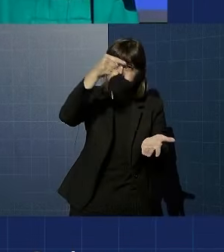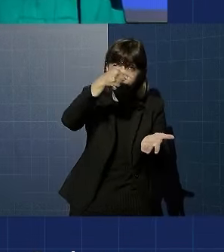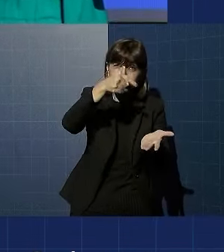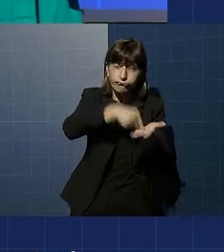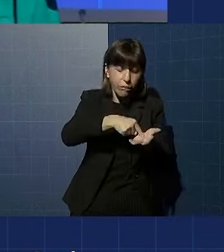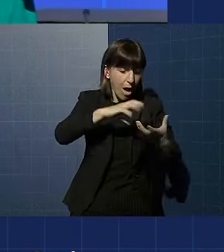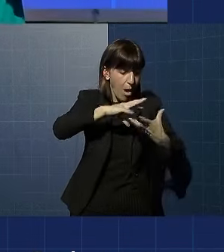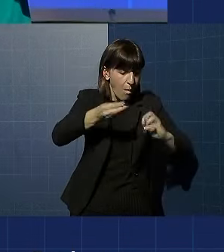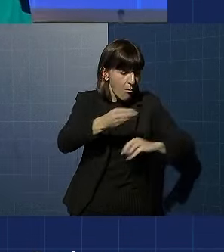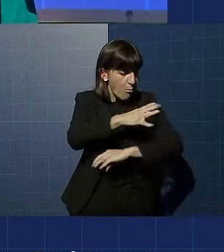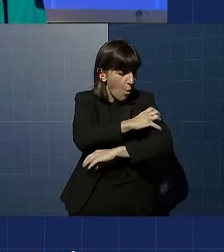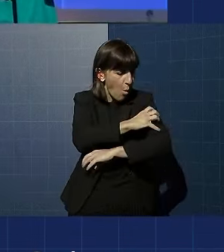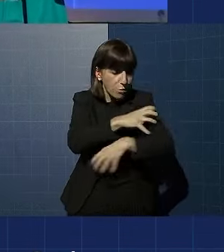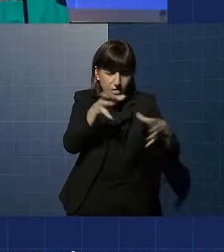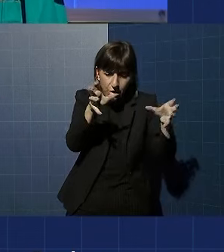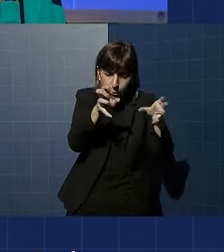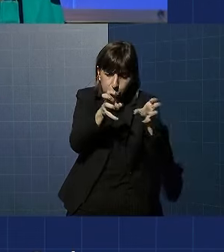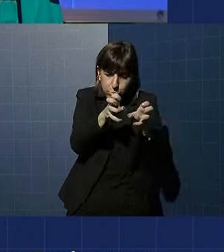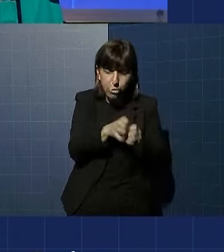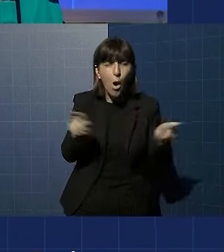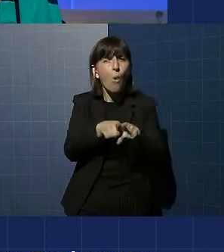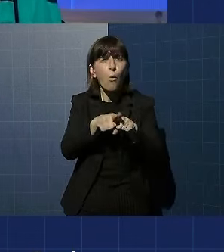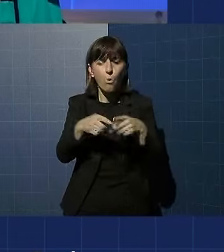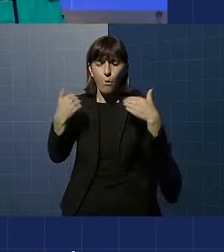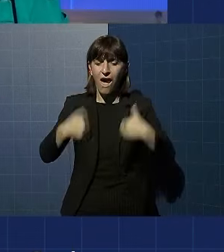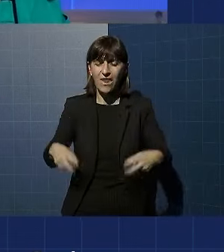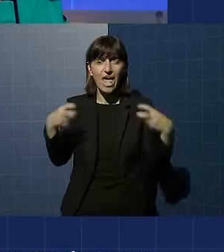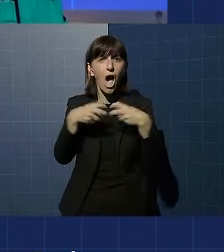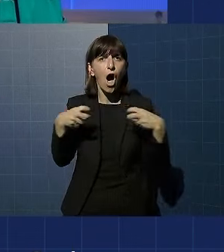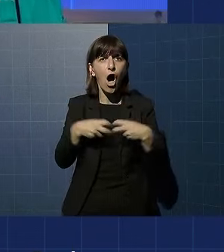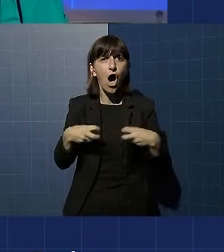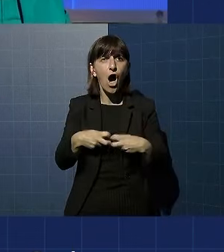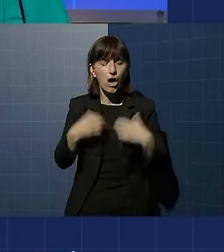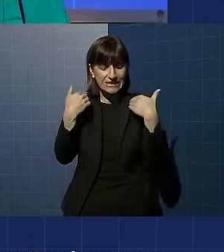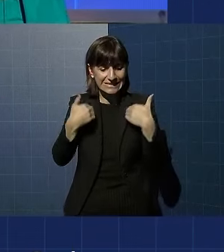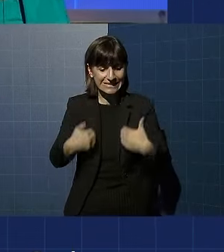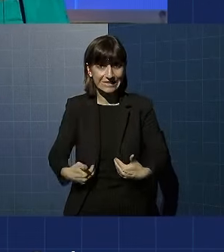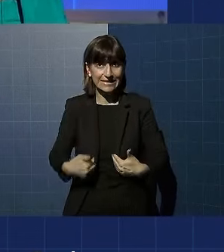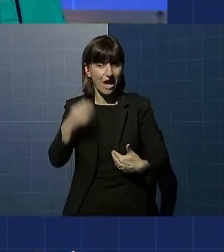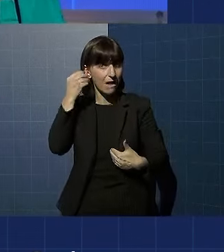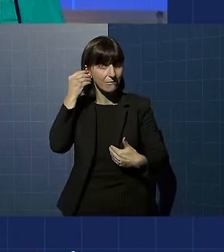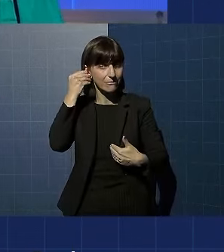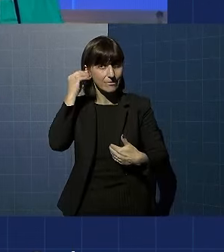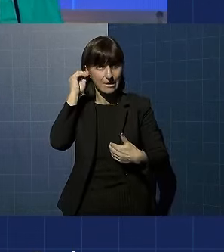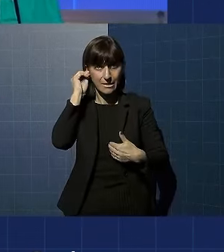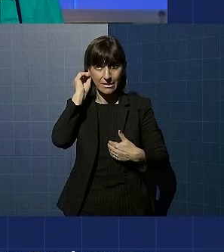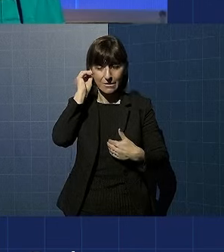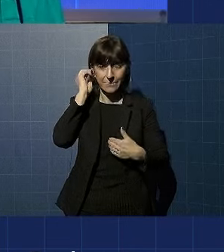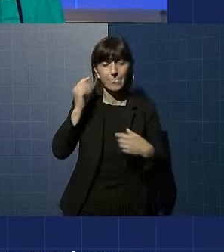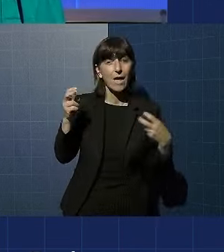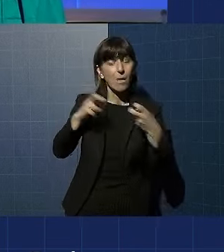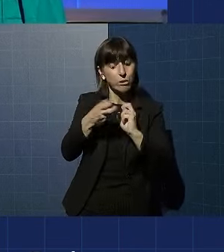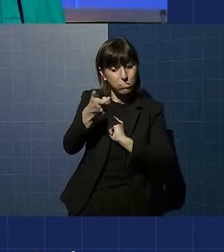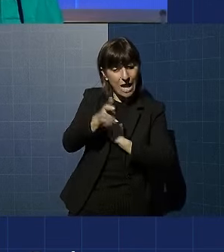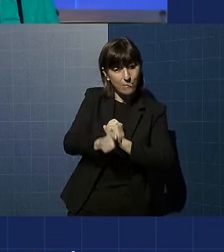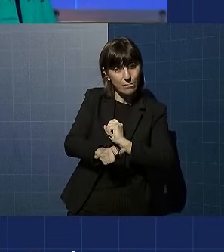balance between bone, let's say, the new formation of bone and bone resorption. If we don't have that